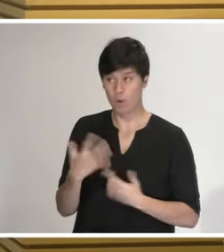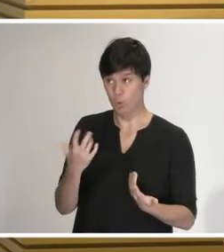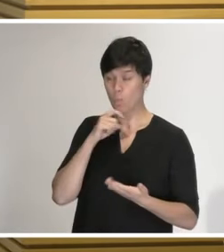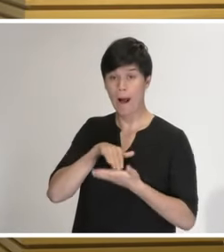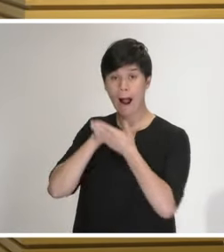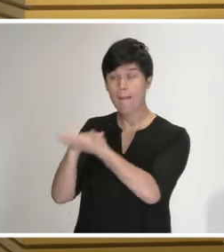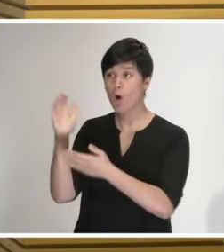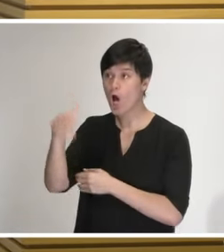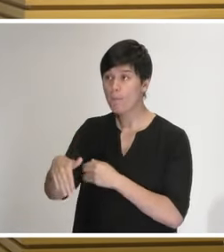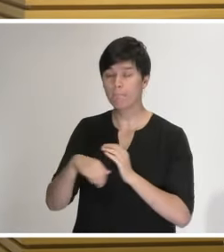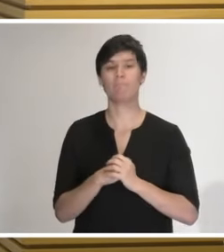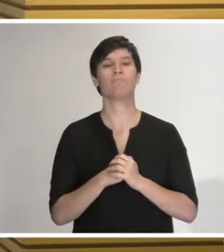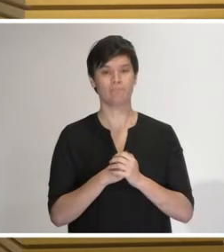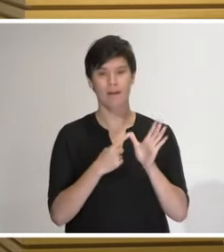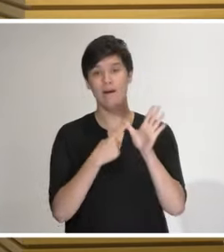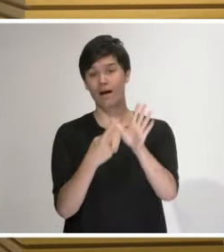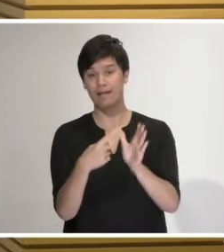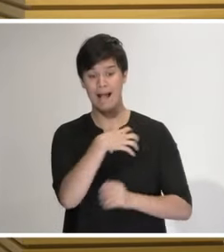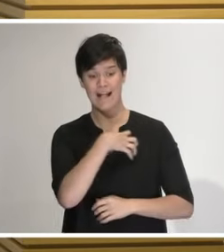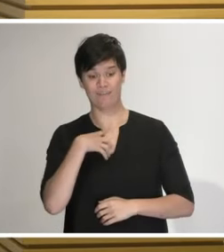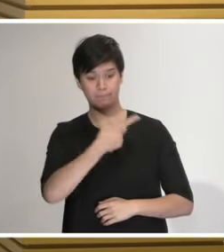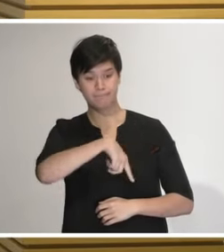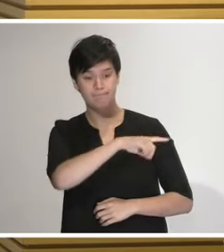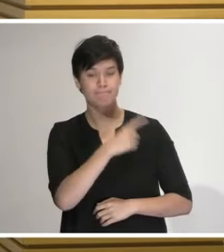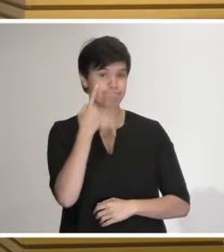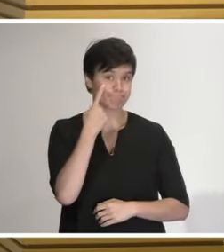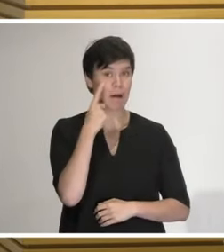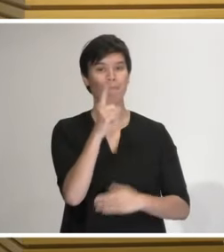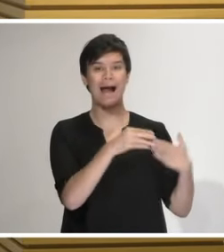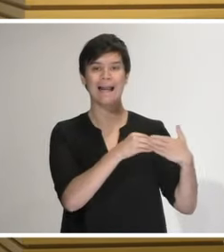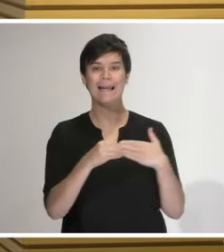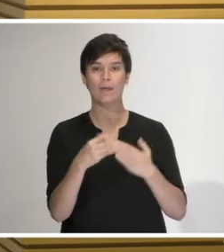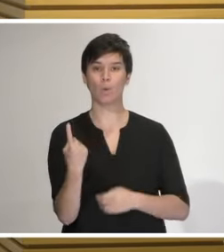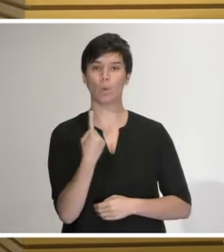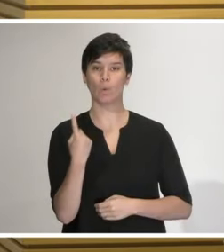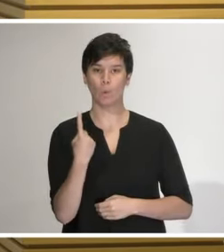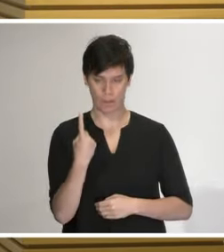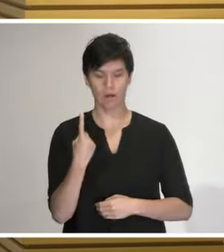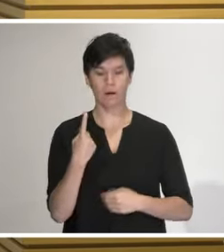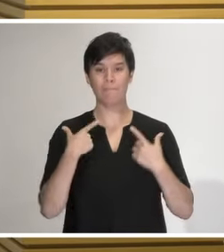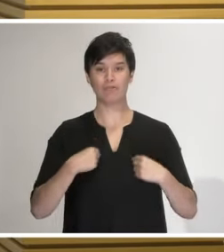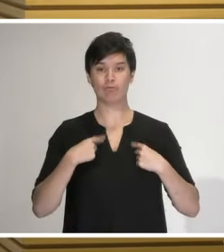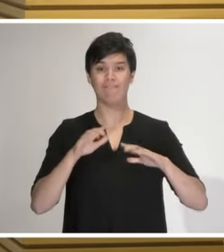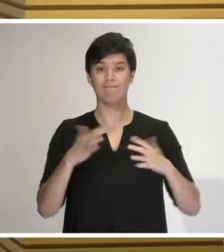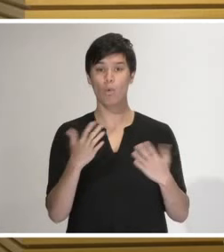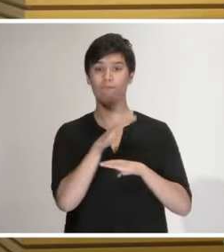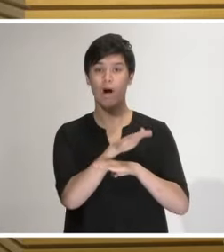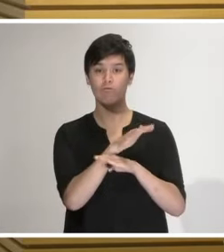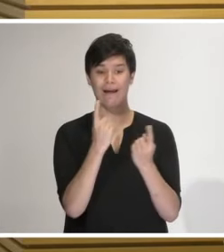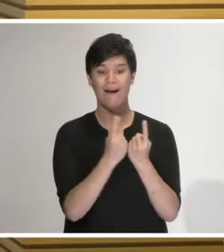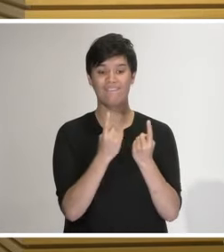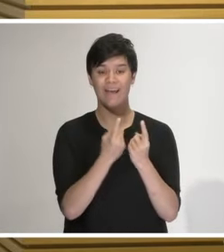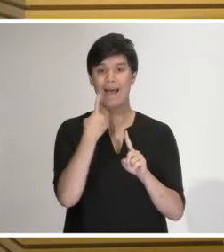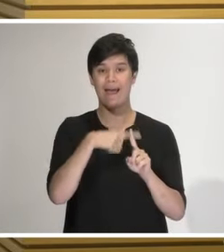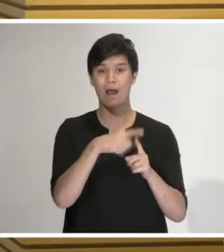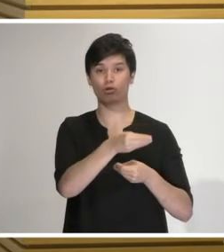all-of-government group looking at, but Ministry of Foreign Affairs and Trade has got the lead on that, so I can't comment on that at the moment. Have you organised any flights to get Kiwis home? I